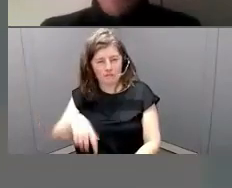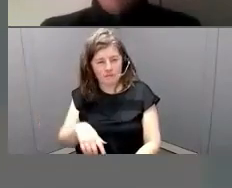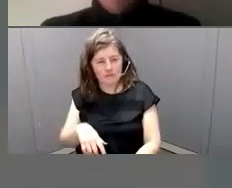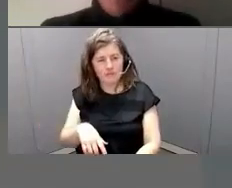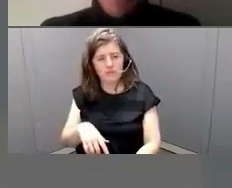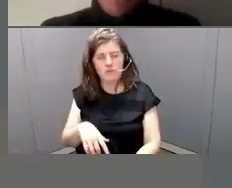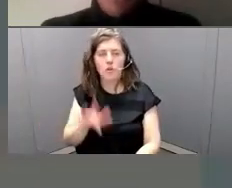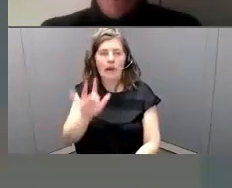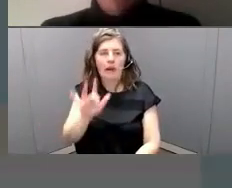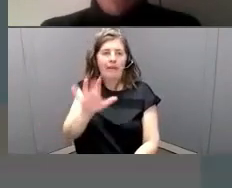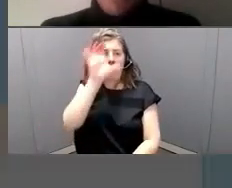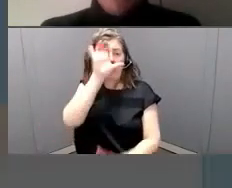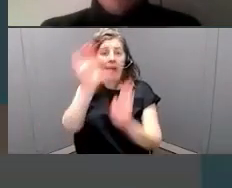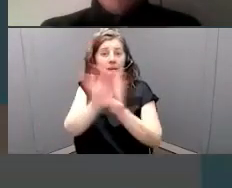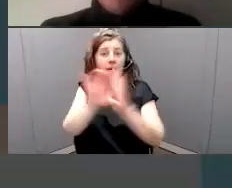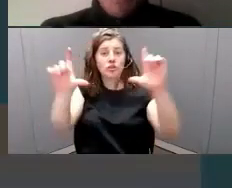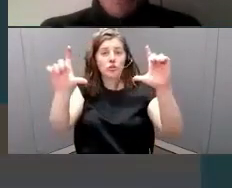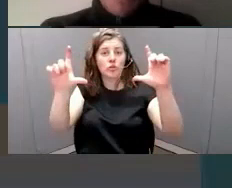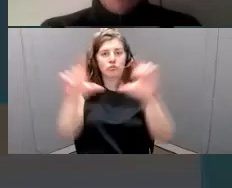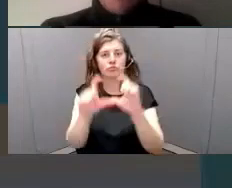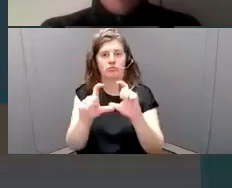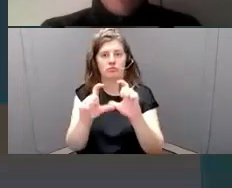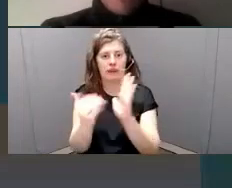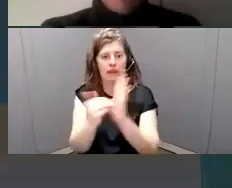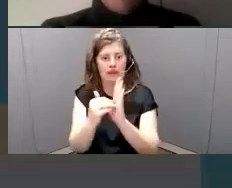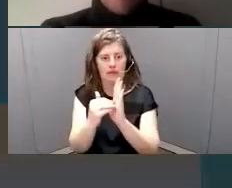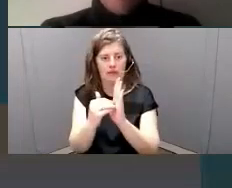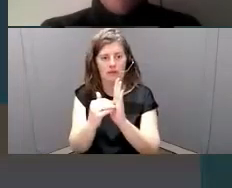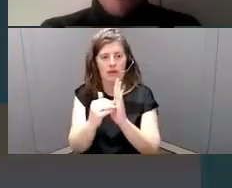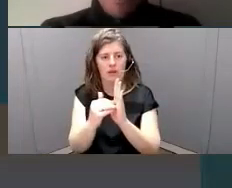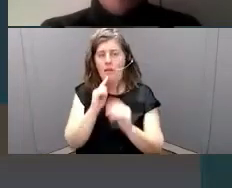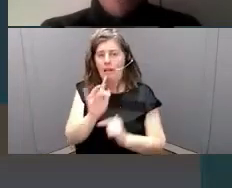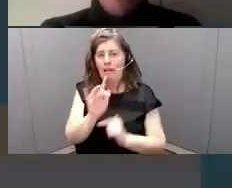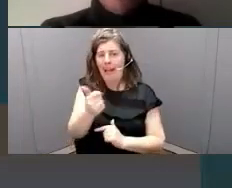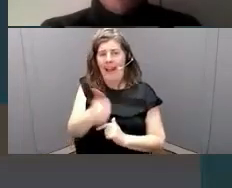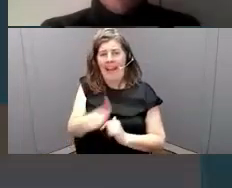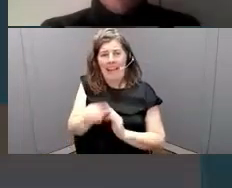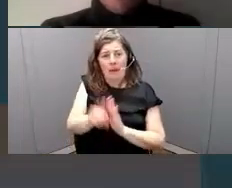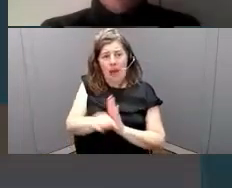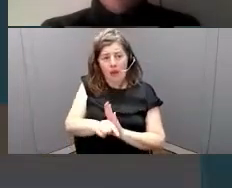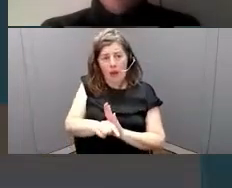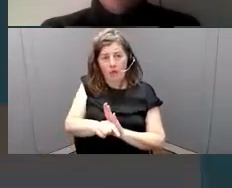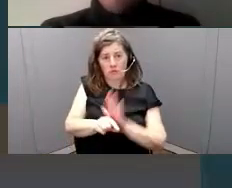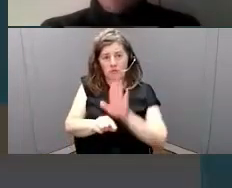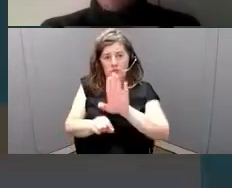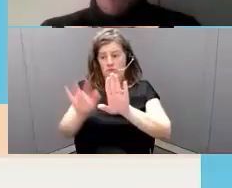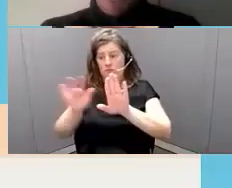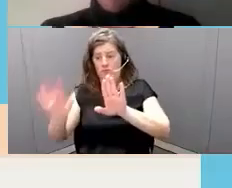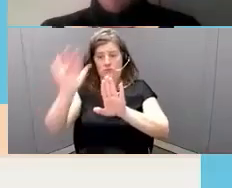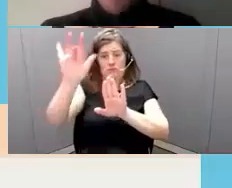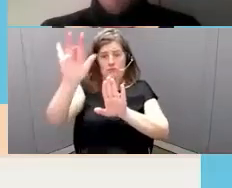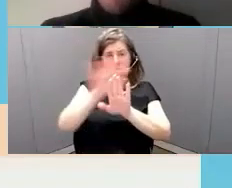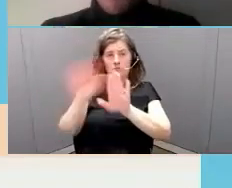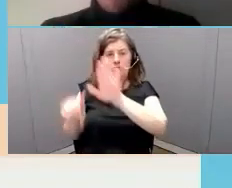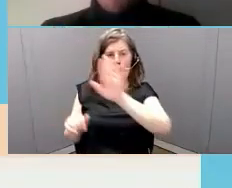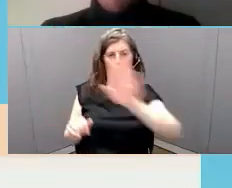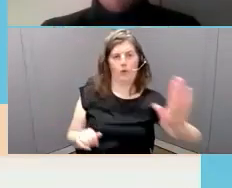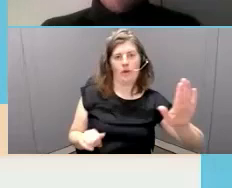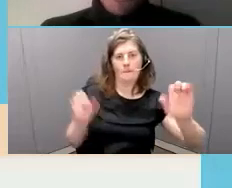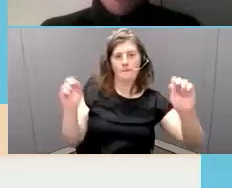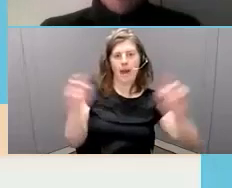on the image again to collapse it, and click anywhere in the background to bring us back to the home